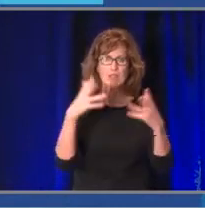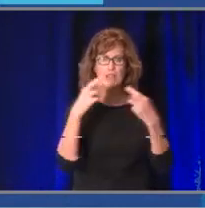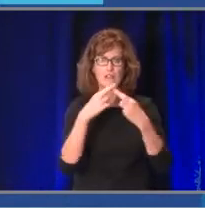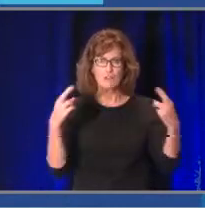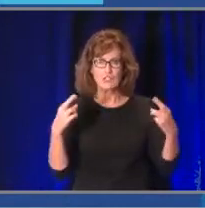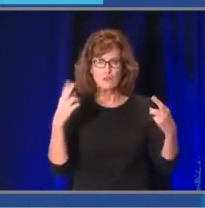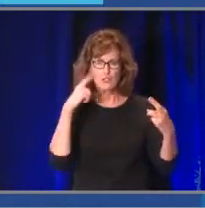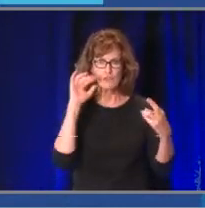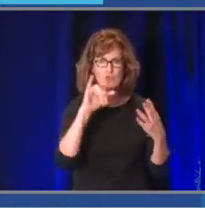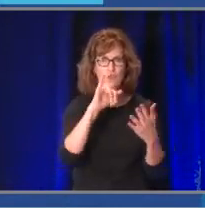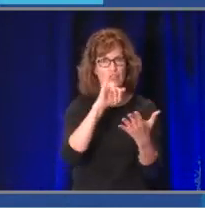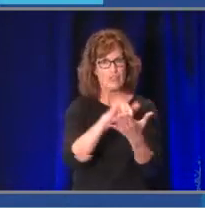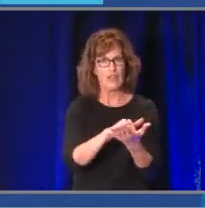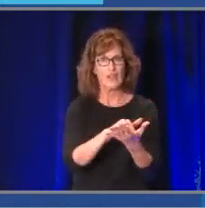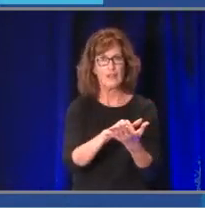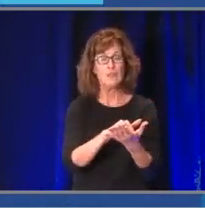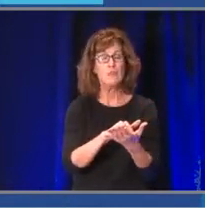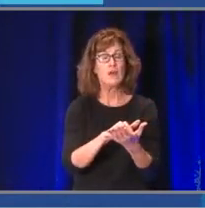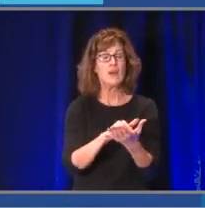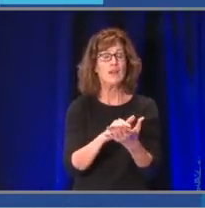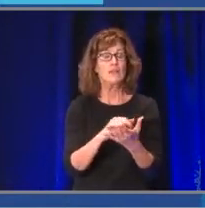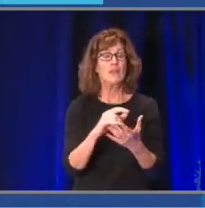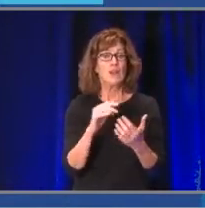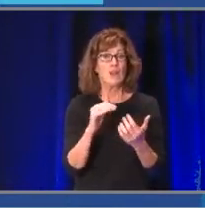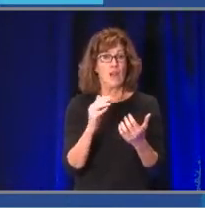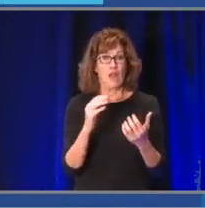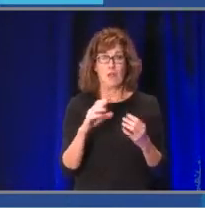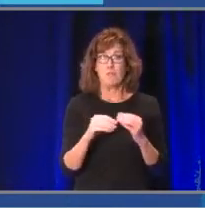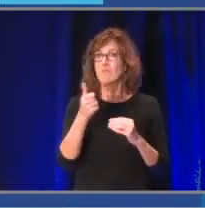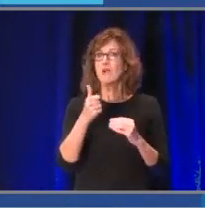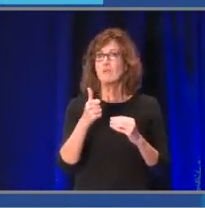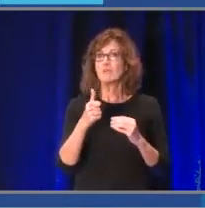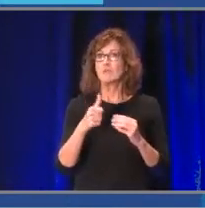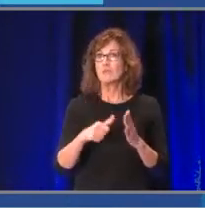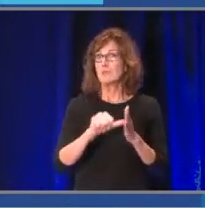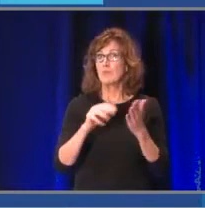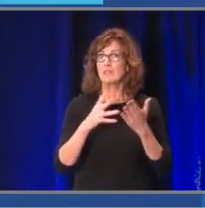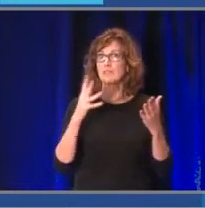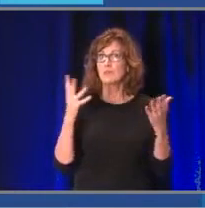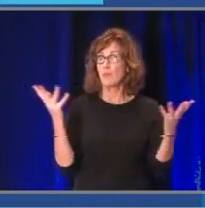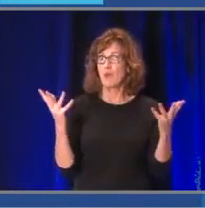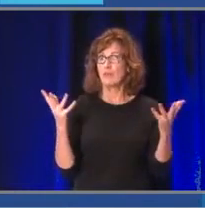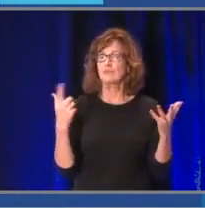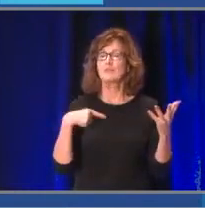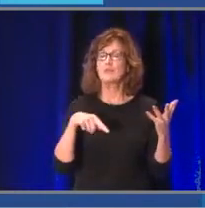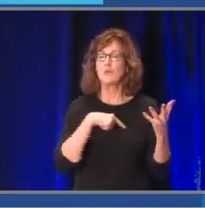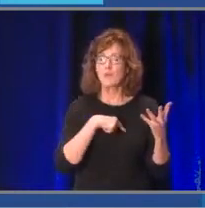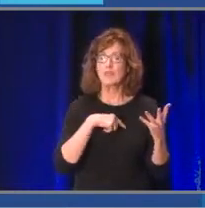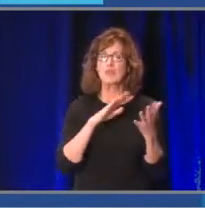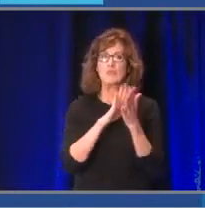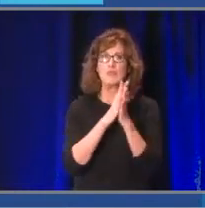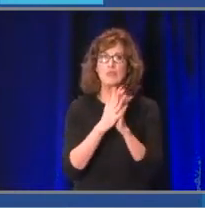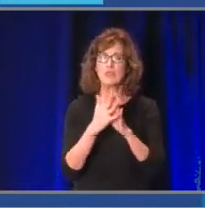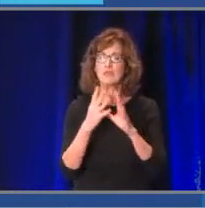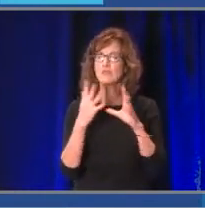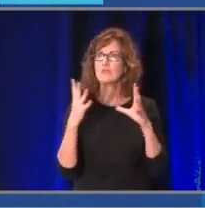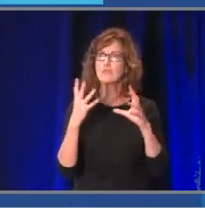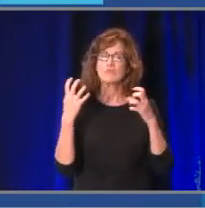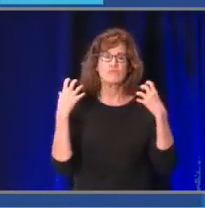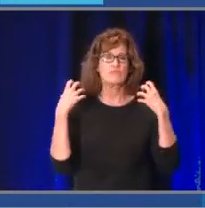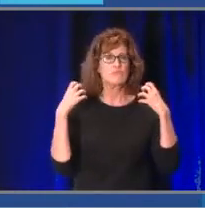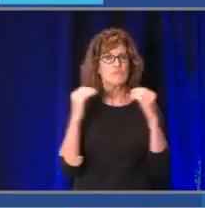will say, most impressive to me is that we came out a lot stronger from that. And our commitment